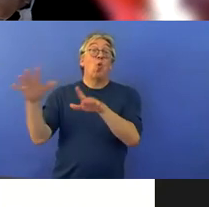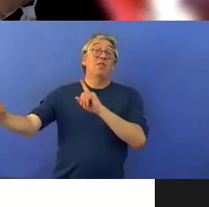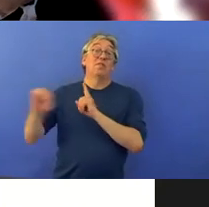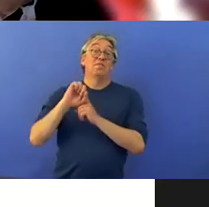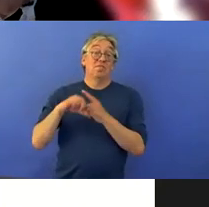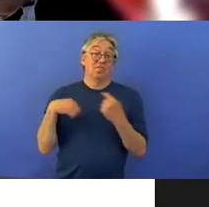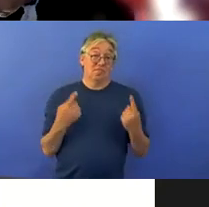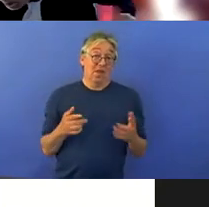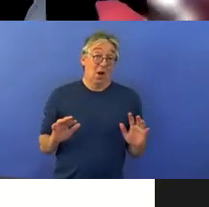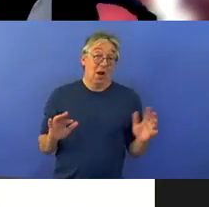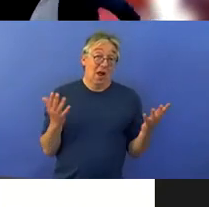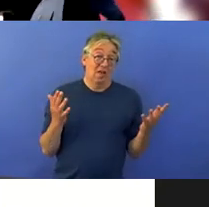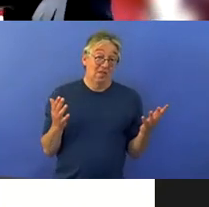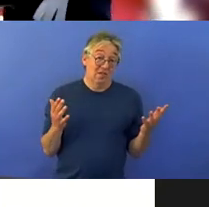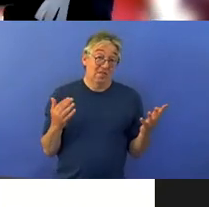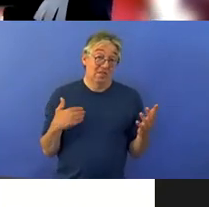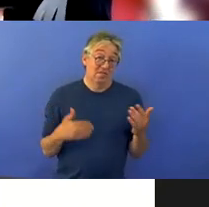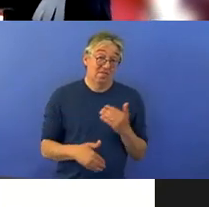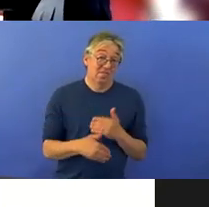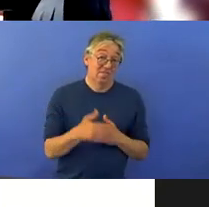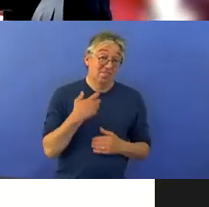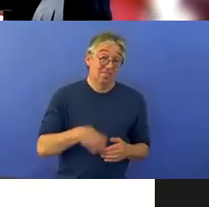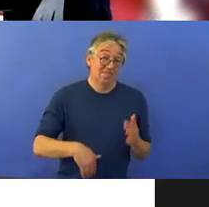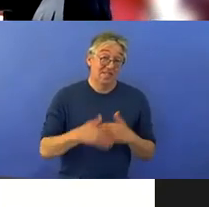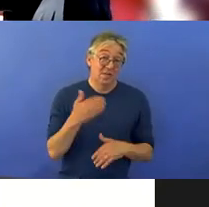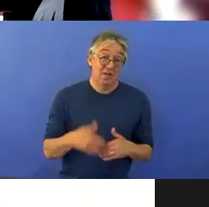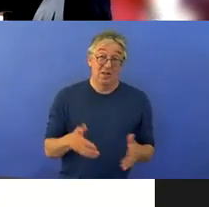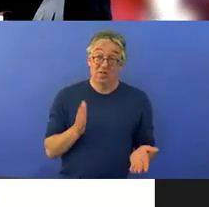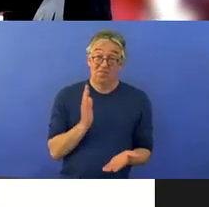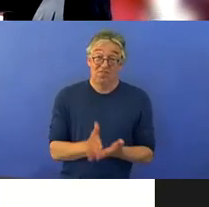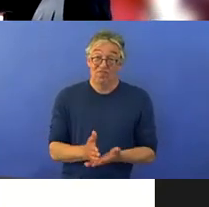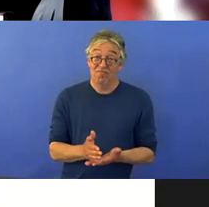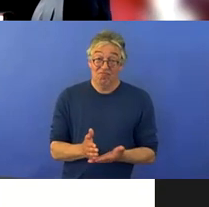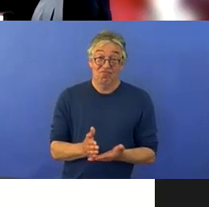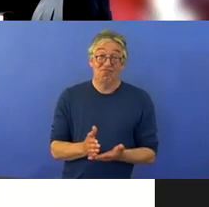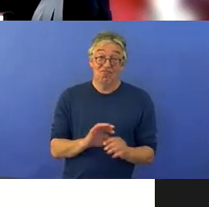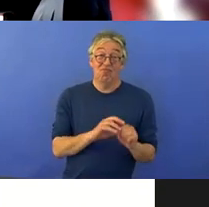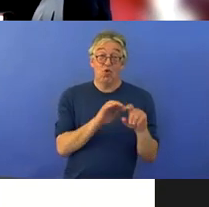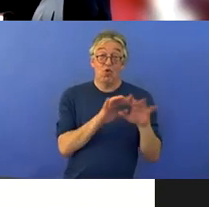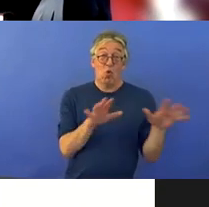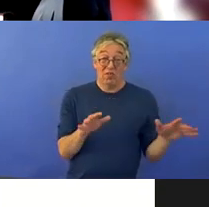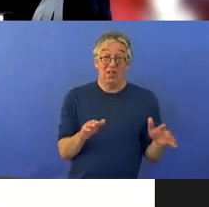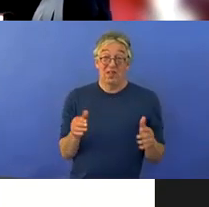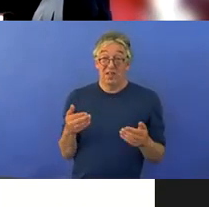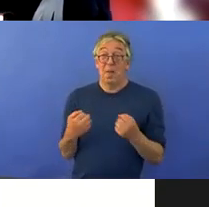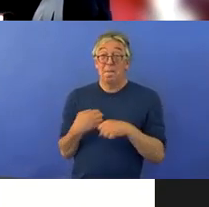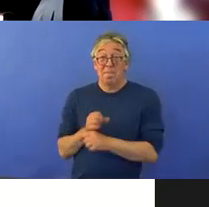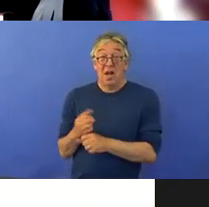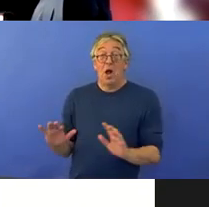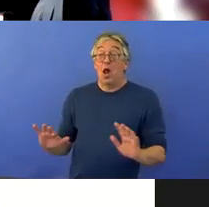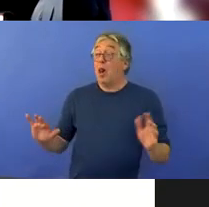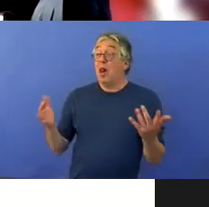COVID-19 has exacerbated the exclusion of persons with disabilities, deepening existing